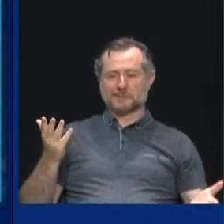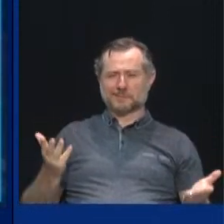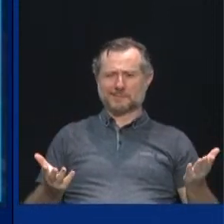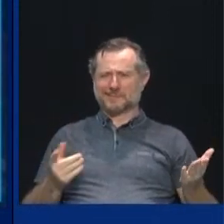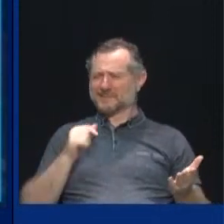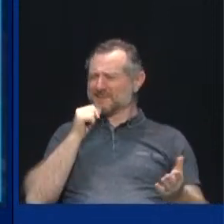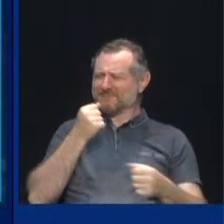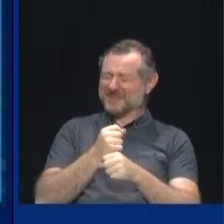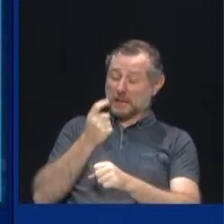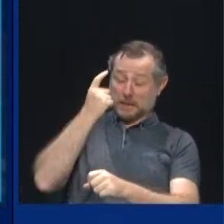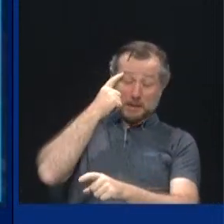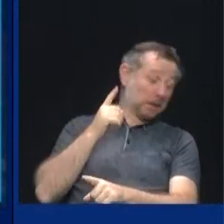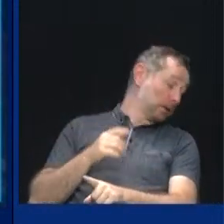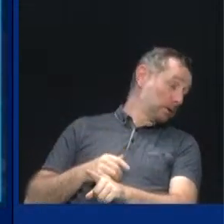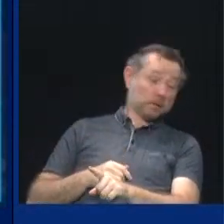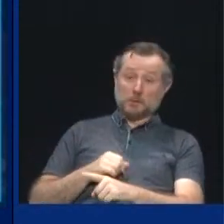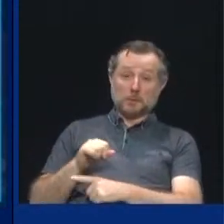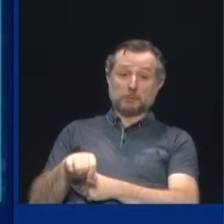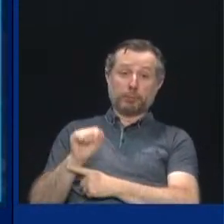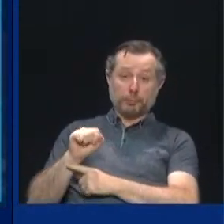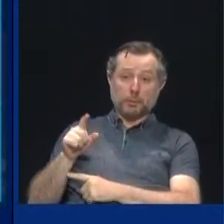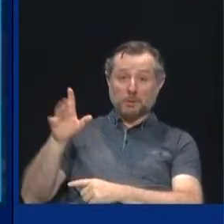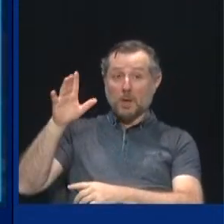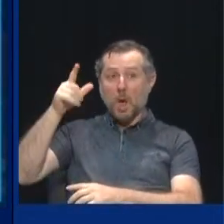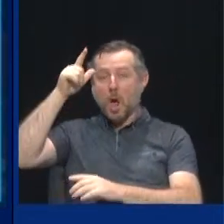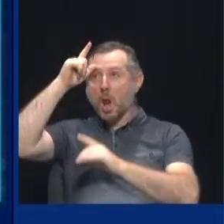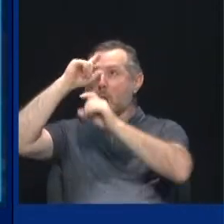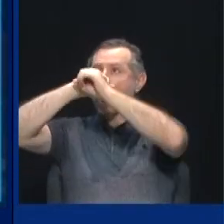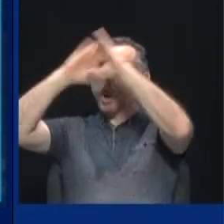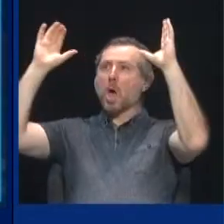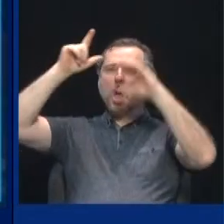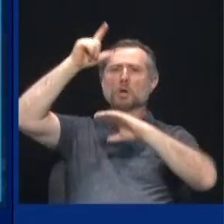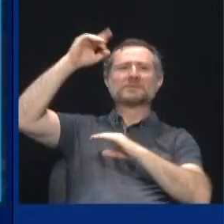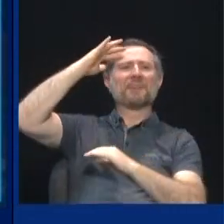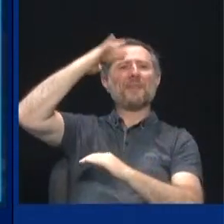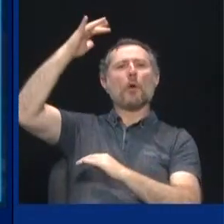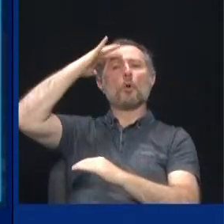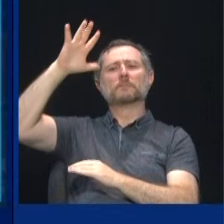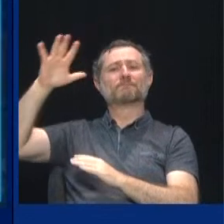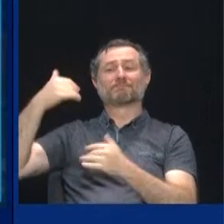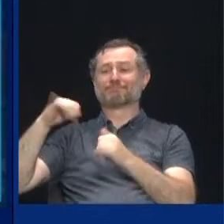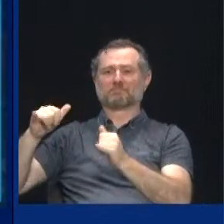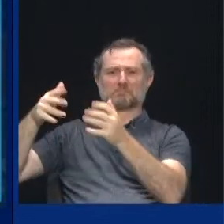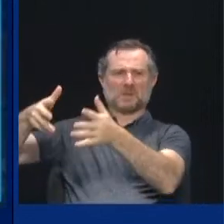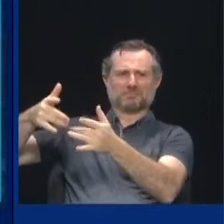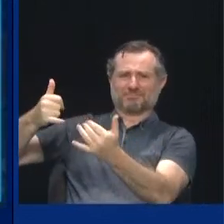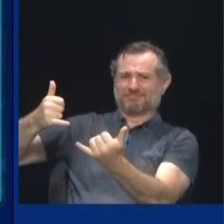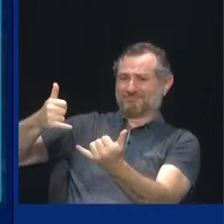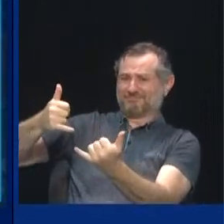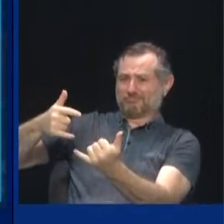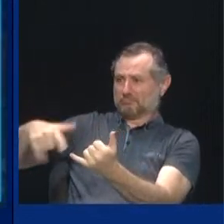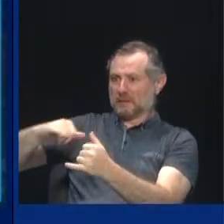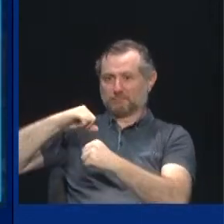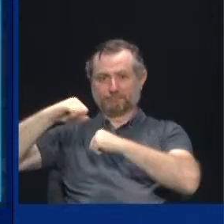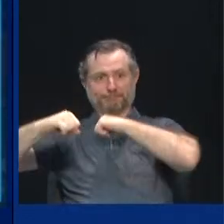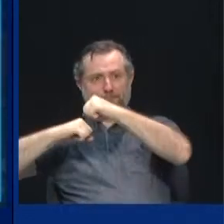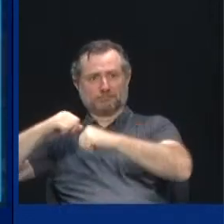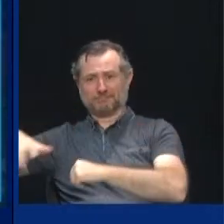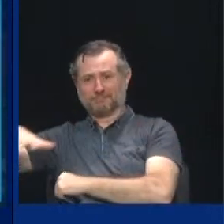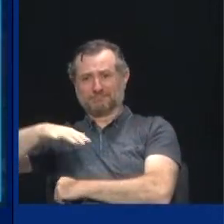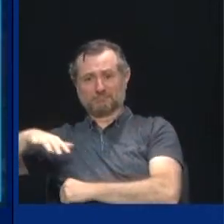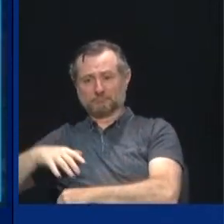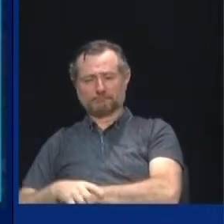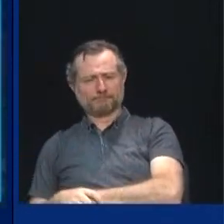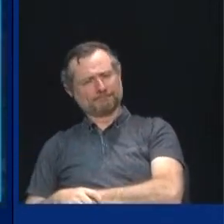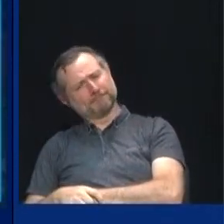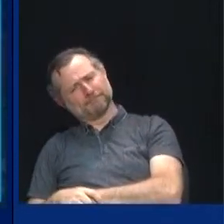no logical theory that anyone can advance now that says it's more